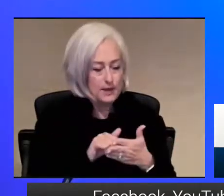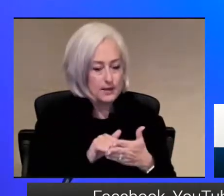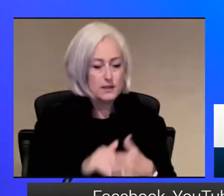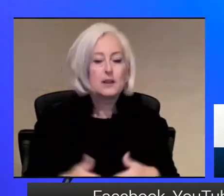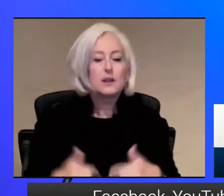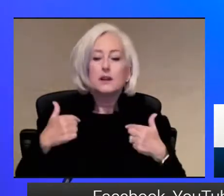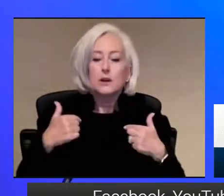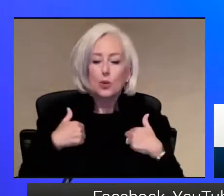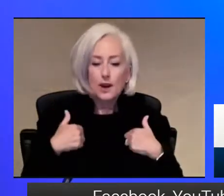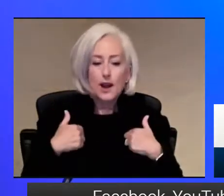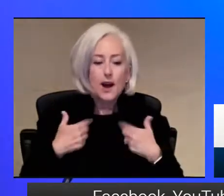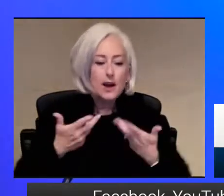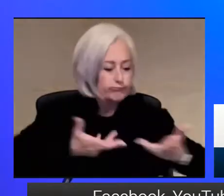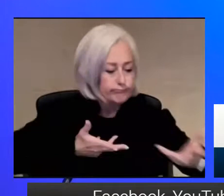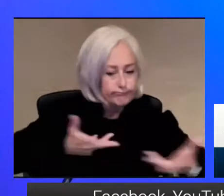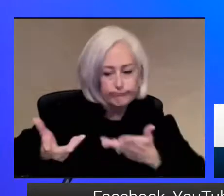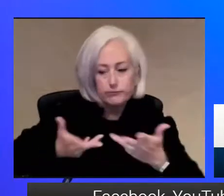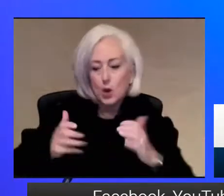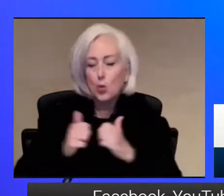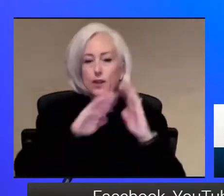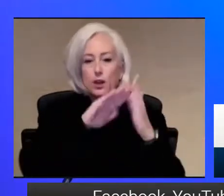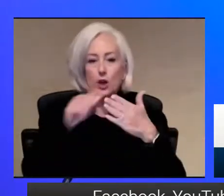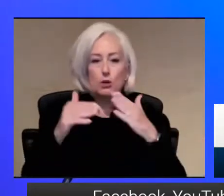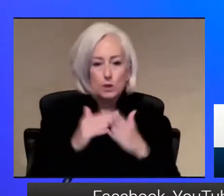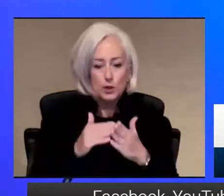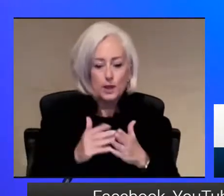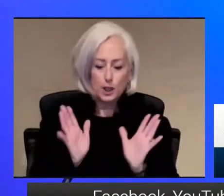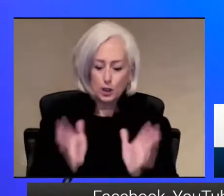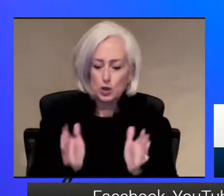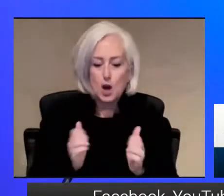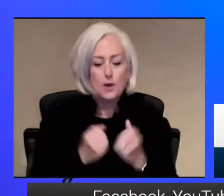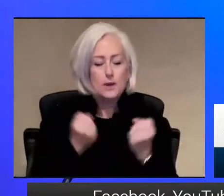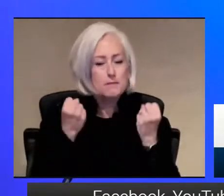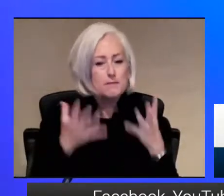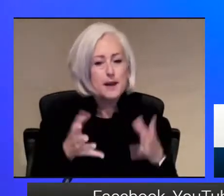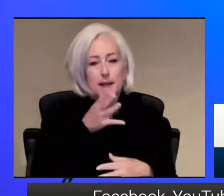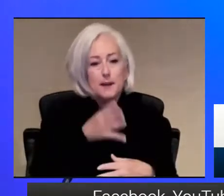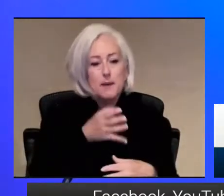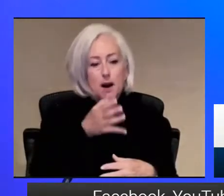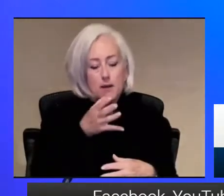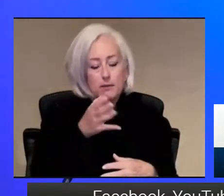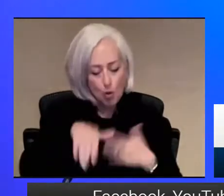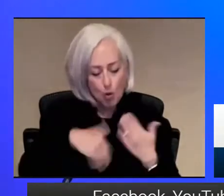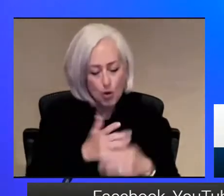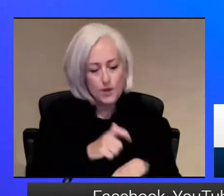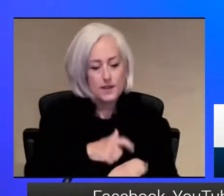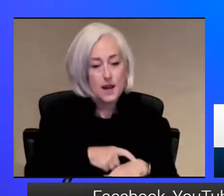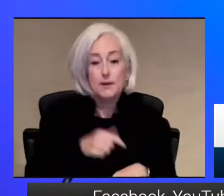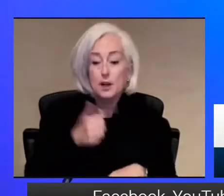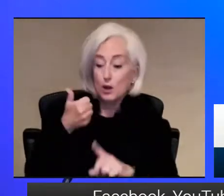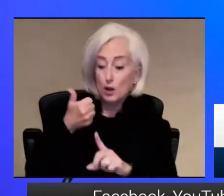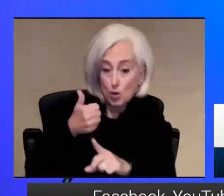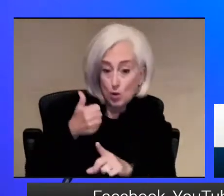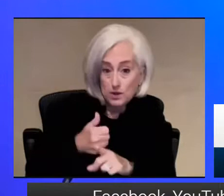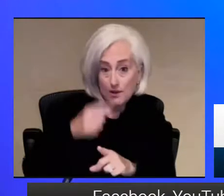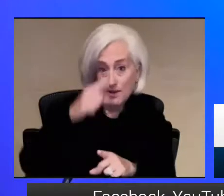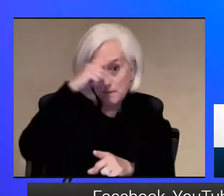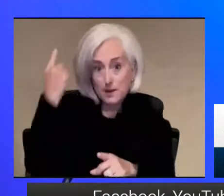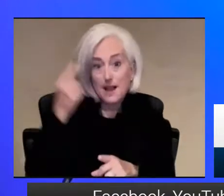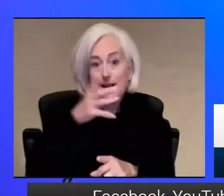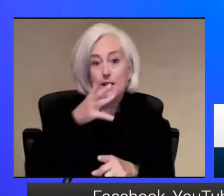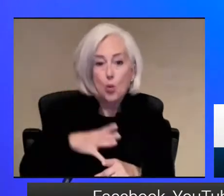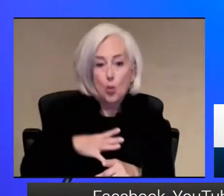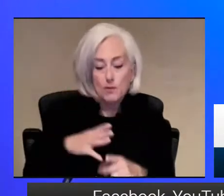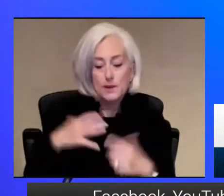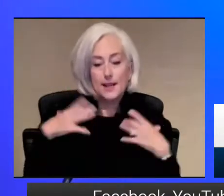moms all the time, we have to realize that if you are a Black woman in healthcare, that you also shoulder a lot of the burden. Like, we